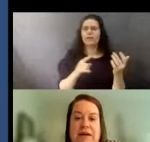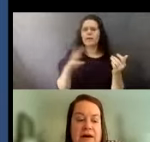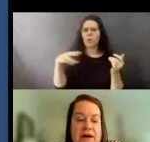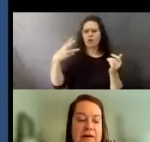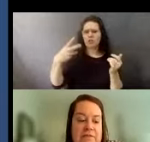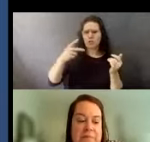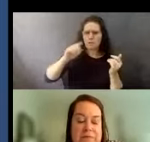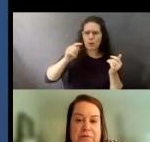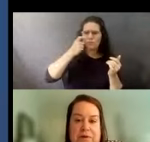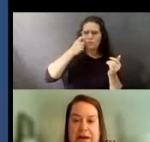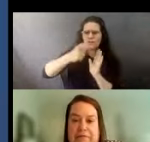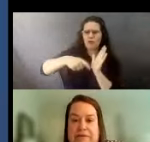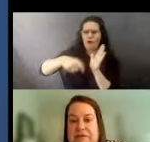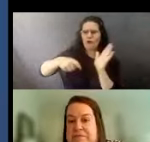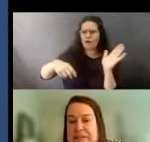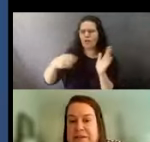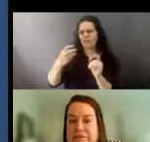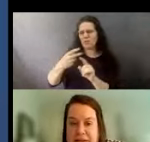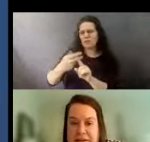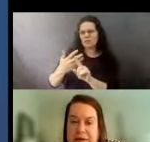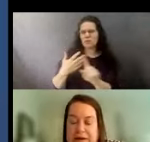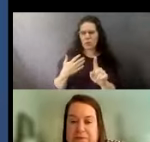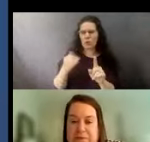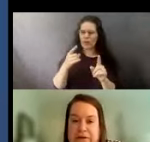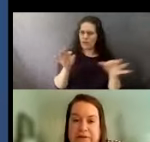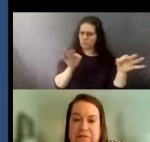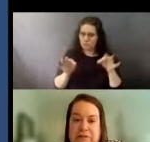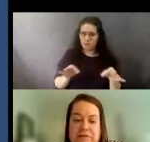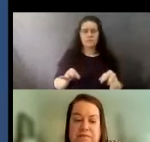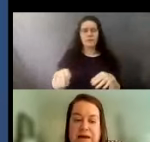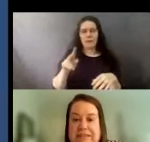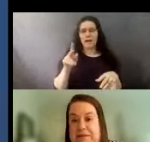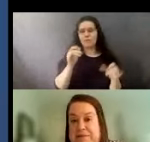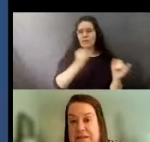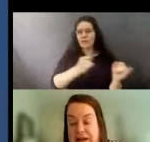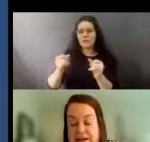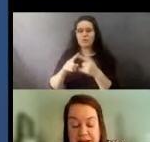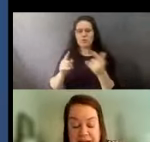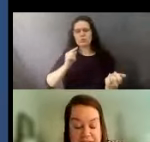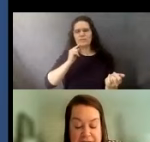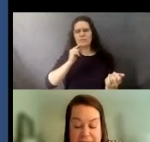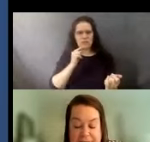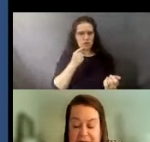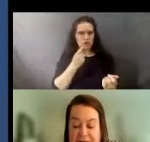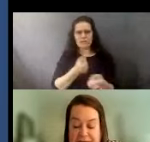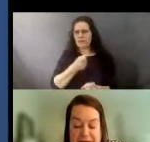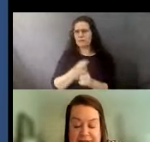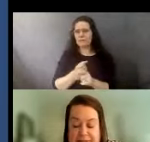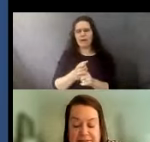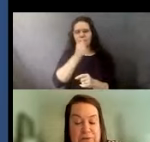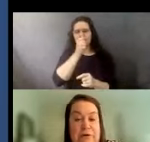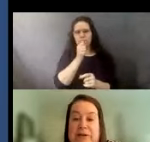stories of people who have had very significant impacts from long COVID, who have had claims denied.